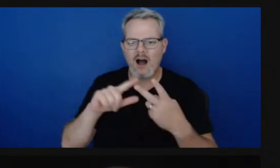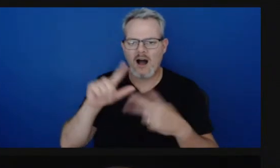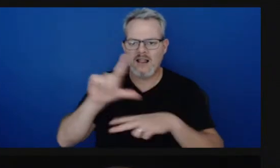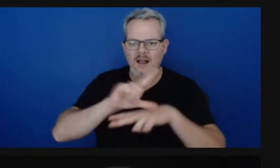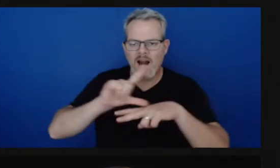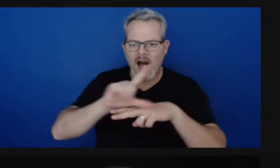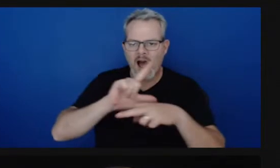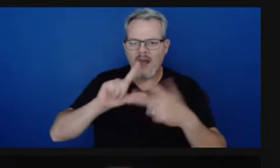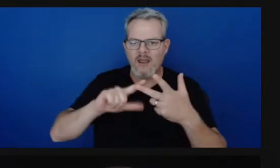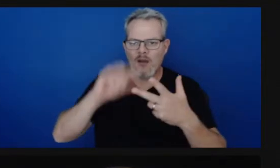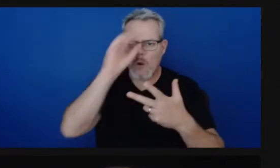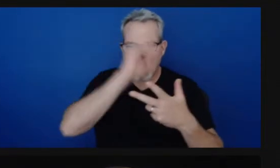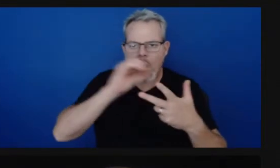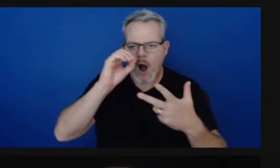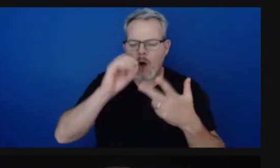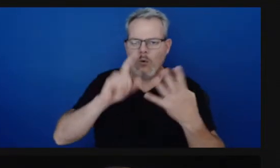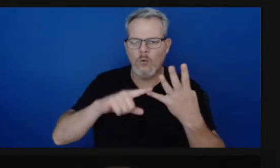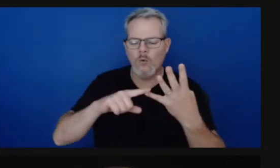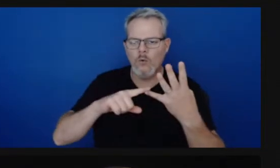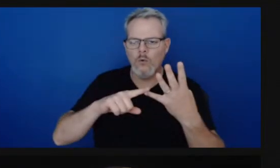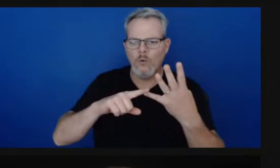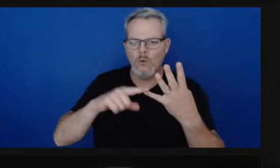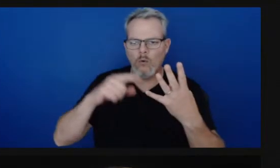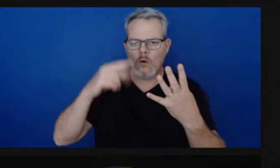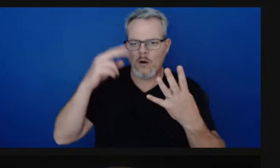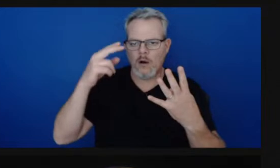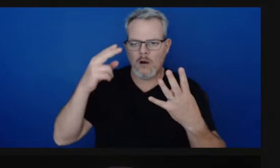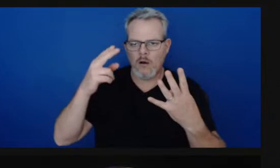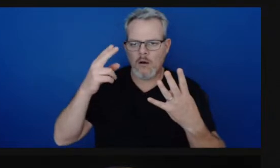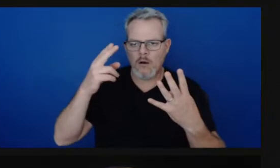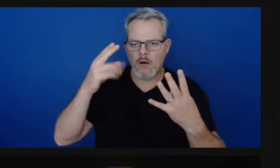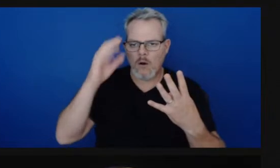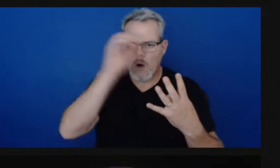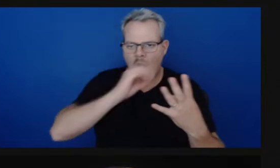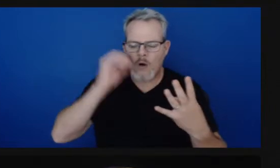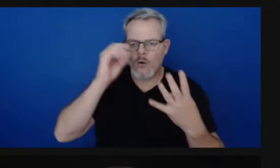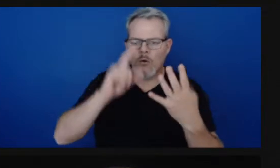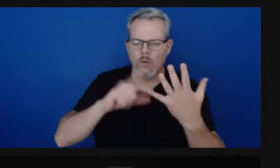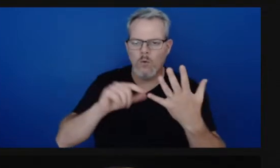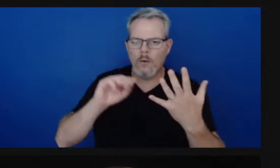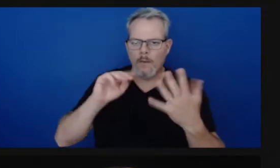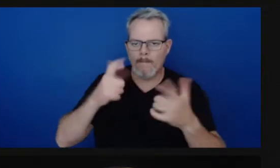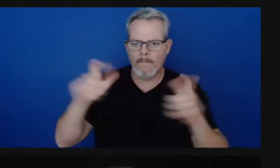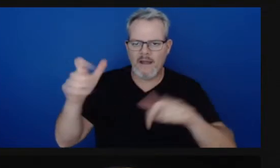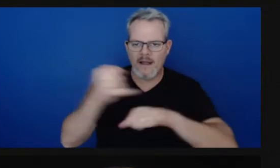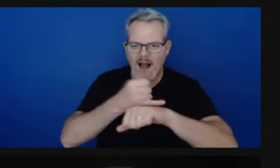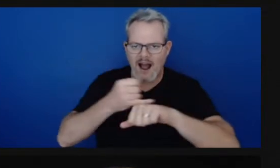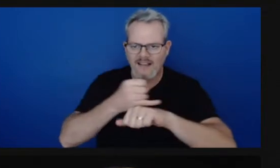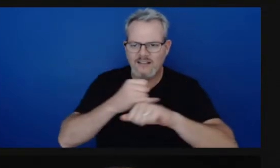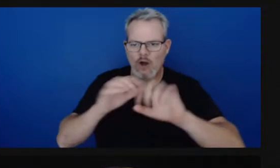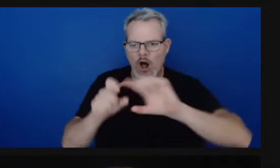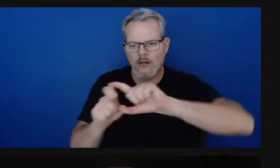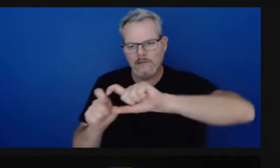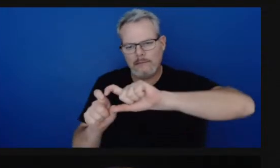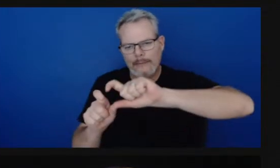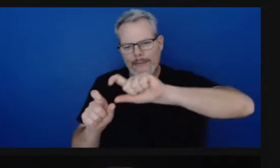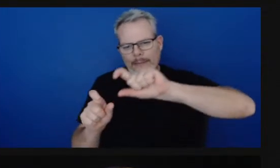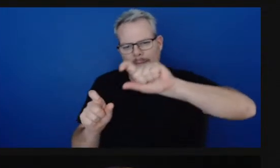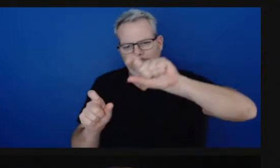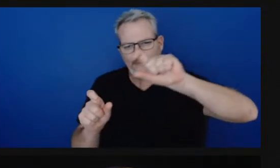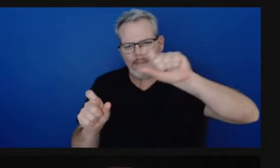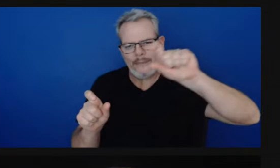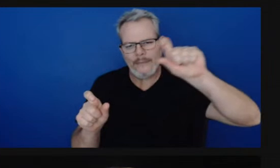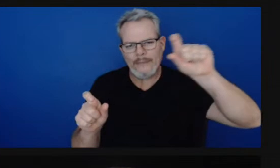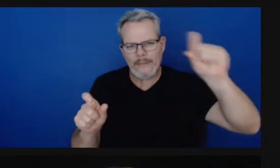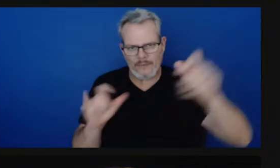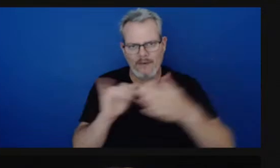offshore of Kohala. You have Hualai and Mauna Loa, Loihi, all lining up in this Loa trend.